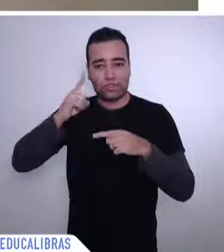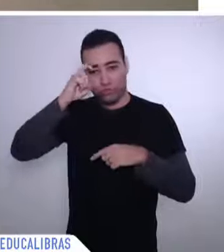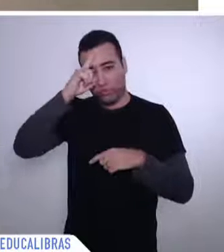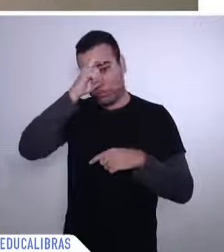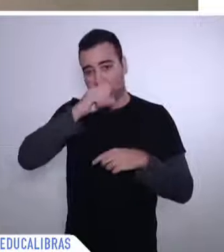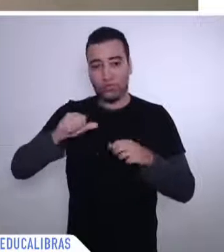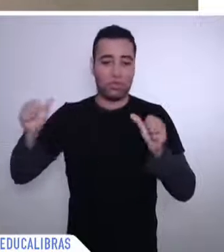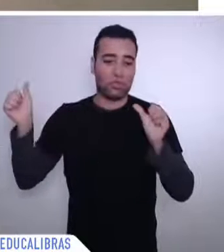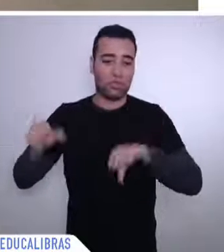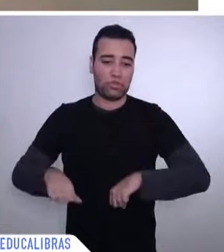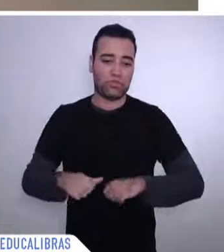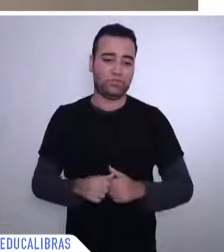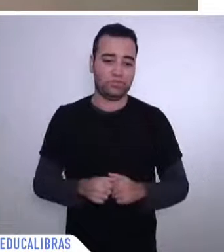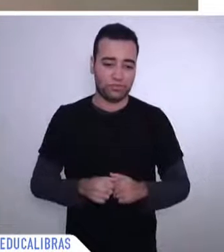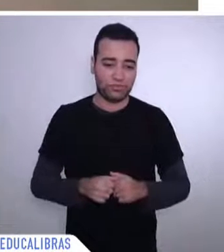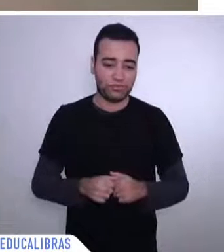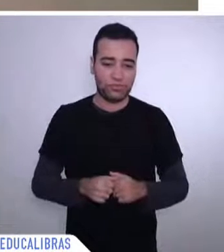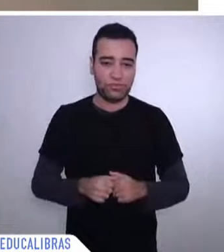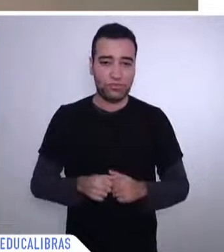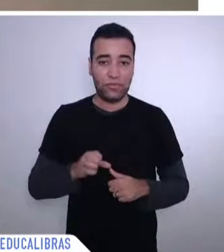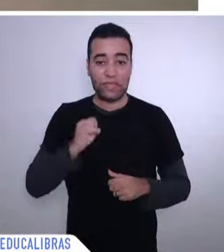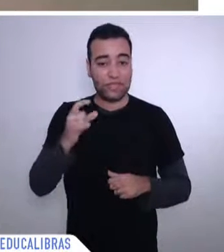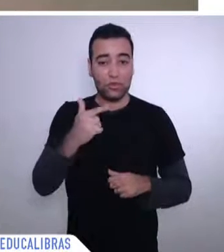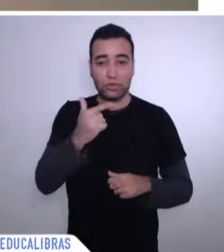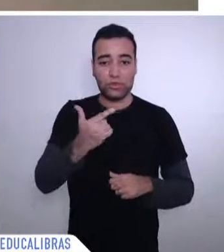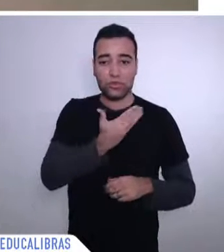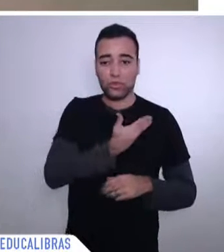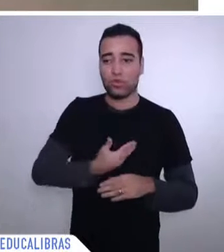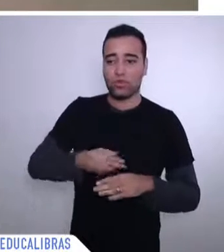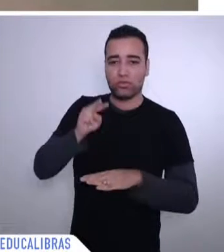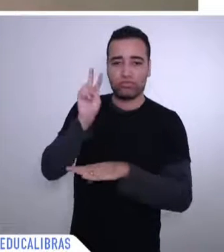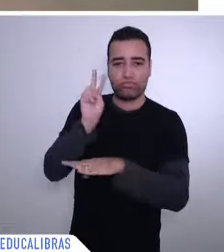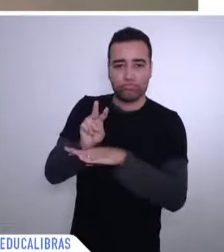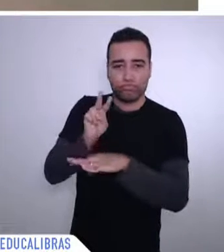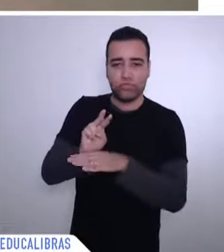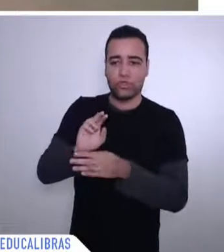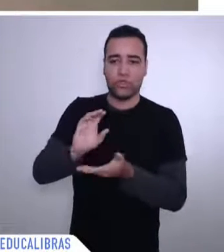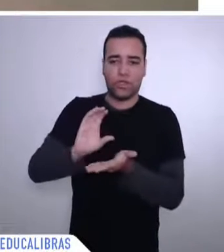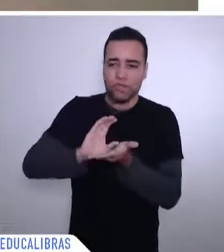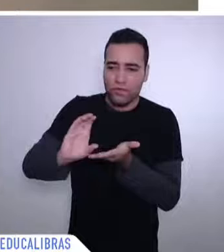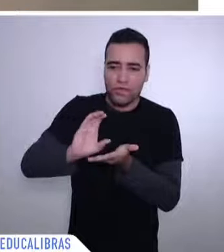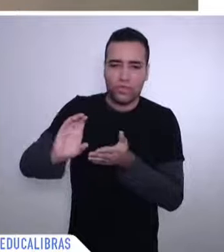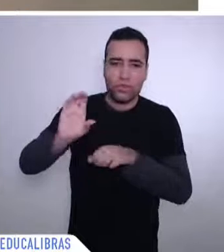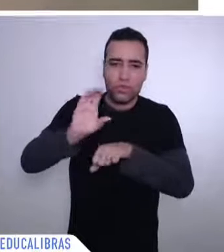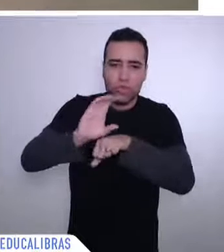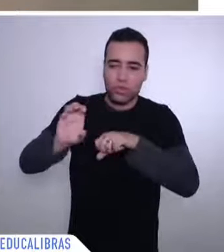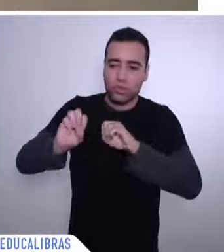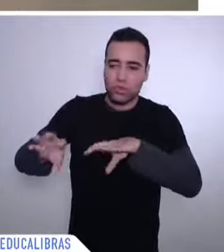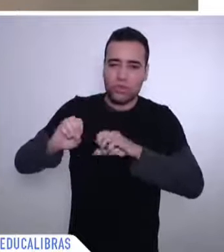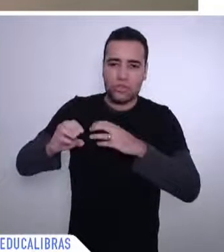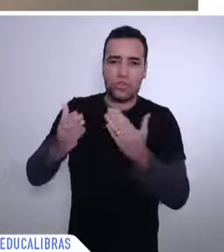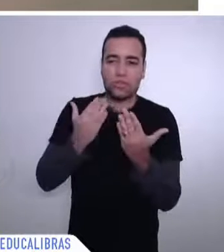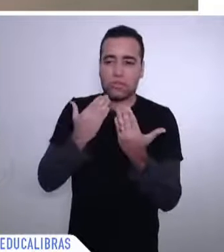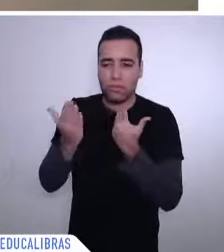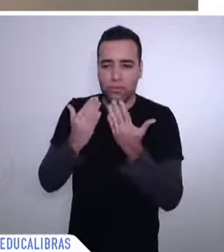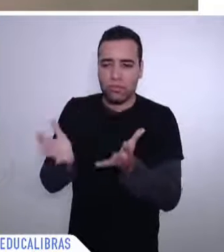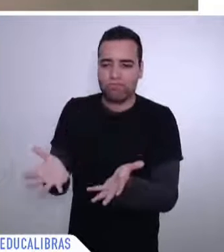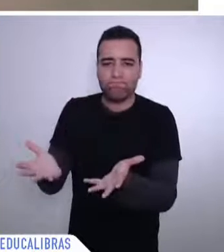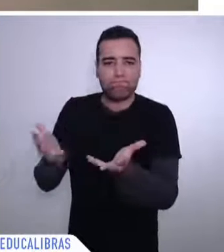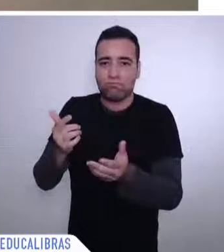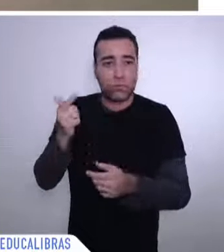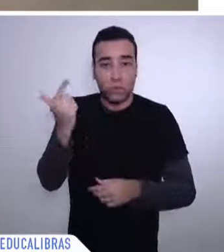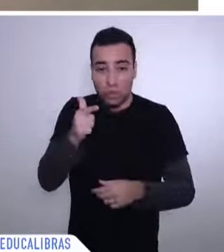social dialogue, we will have a society that will not be able to grab the opportunities that